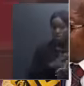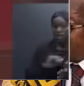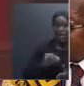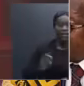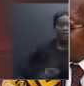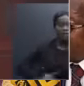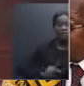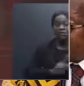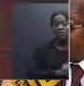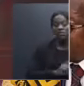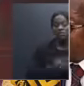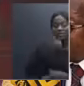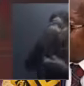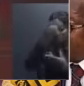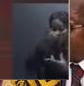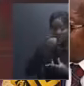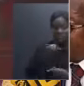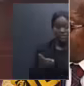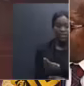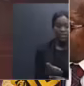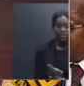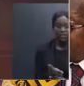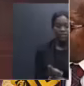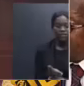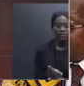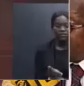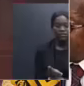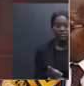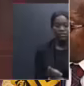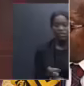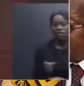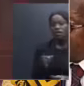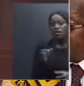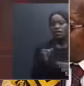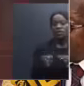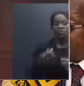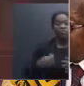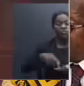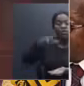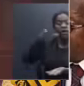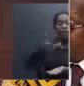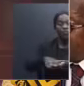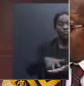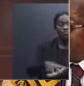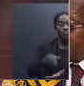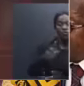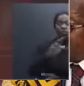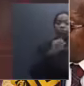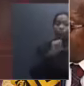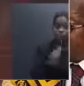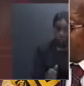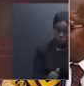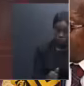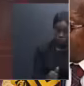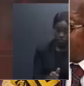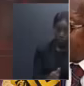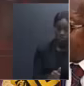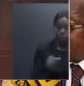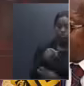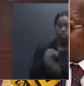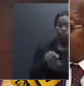decide as to whether we will approve or disapprove those